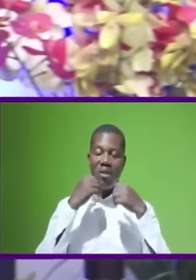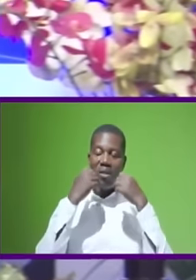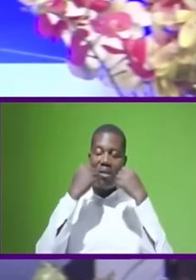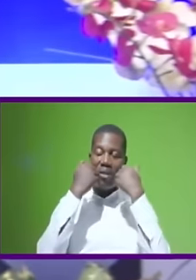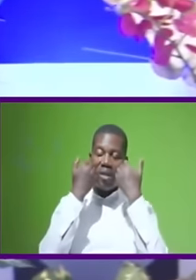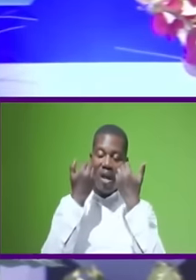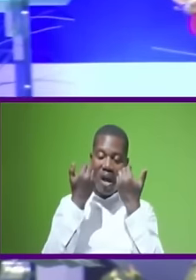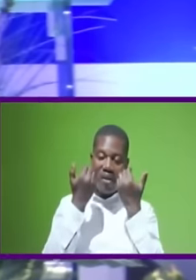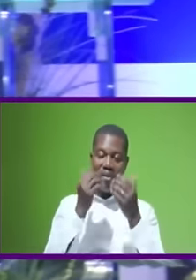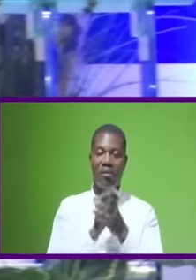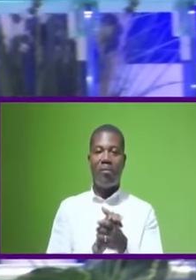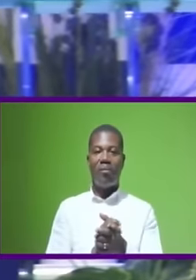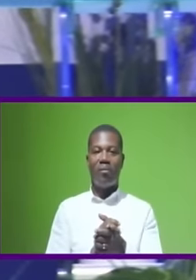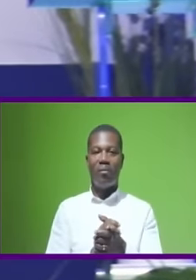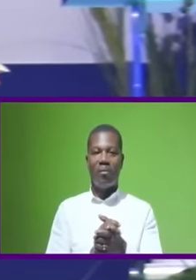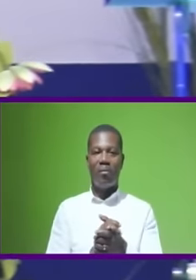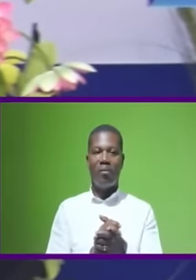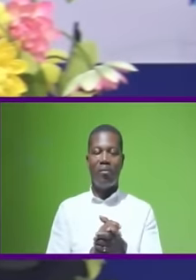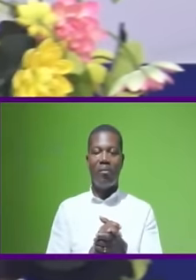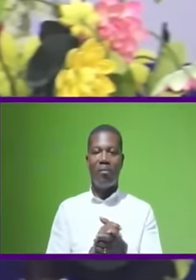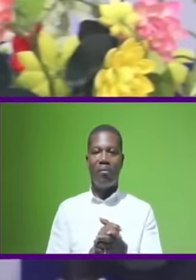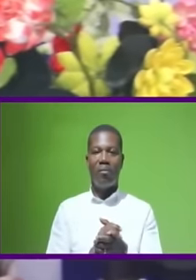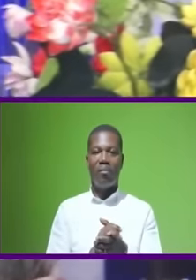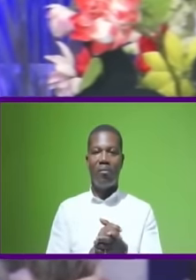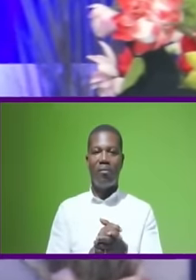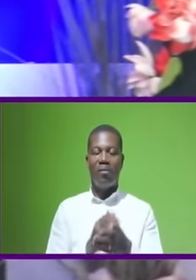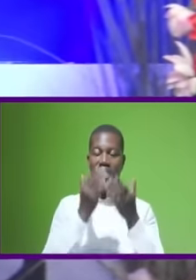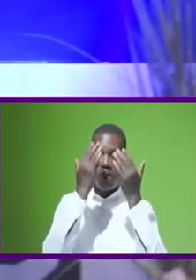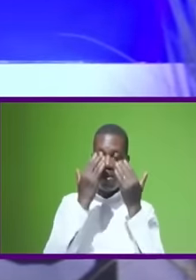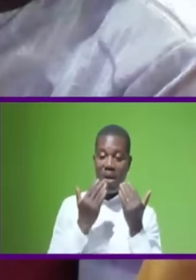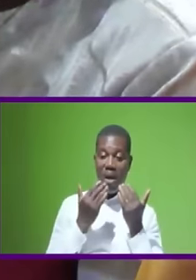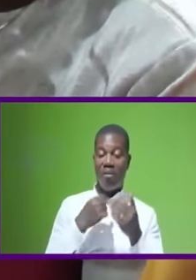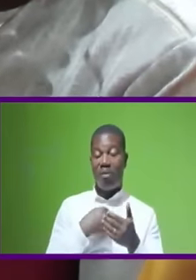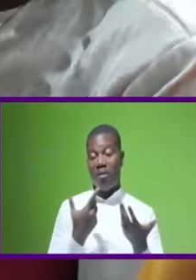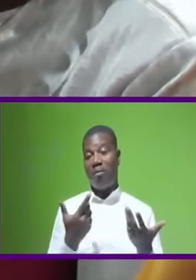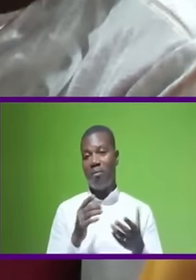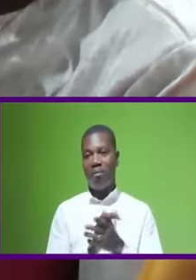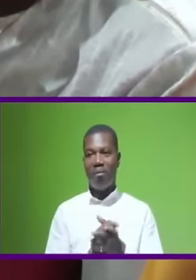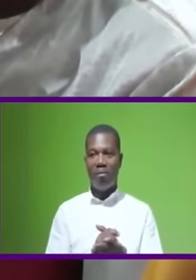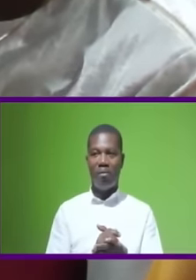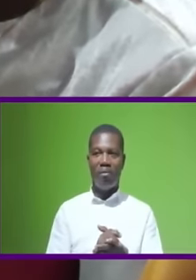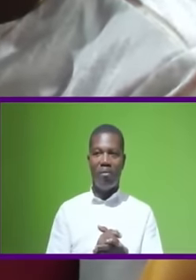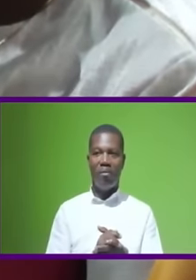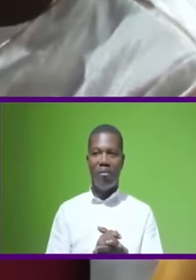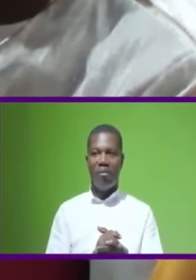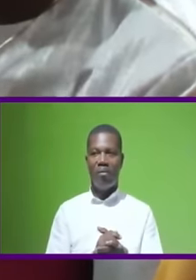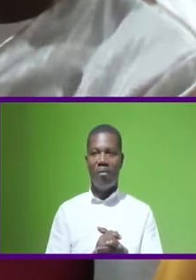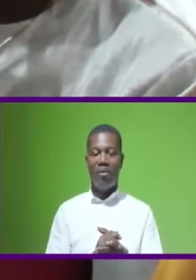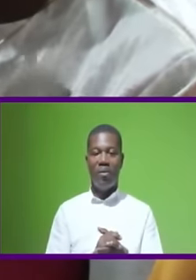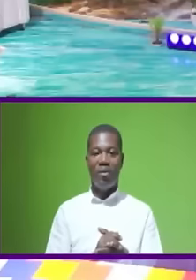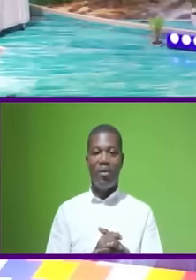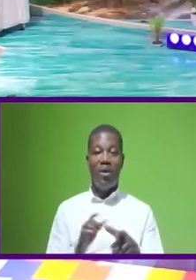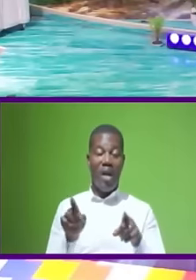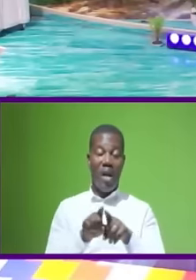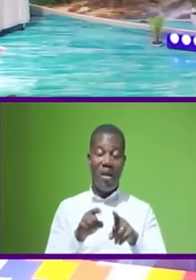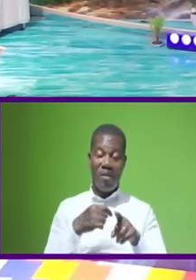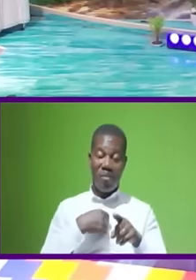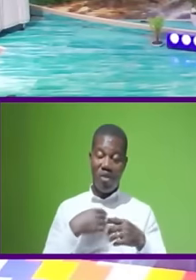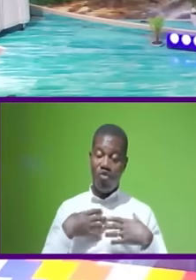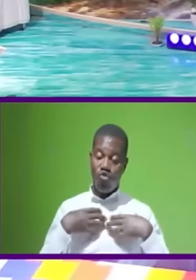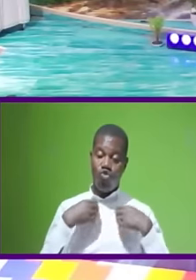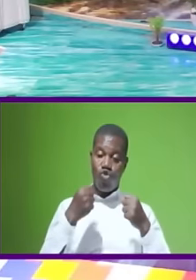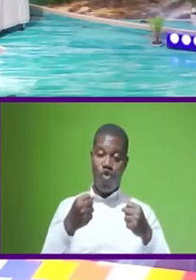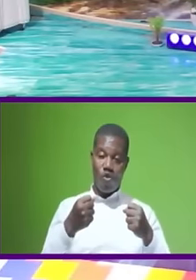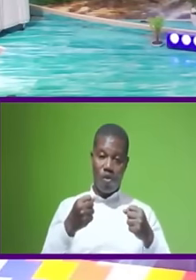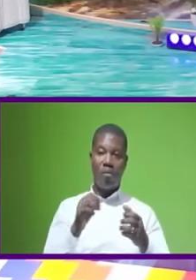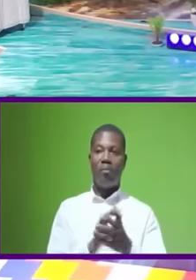Sometimes I feel sad. So me that's it now me now. But once I stand firm on